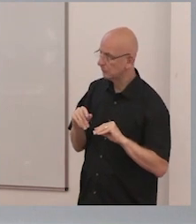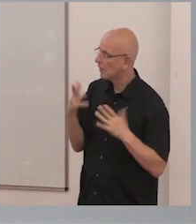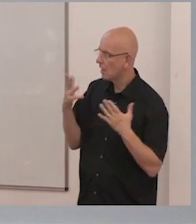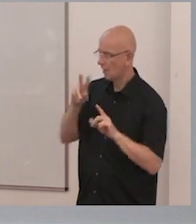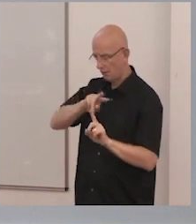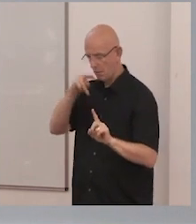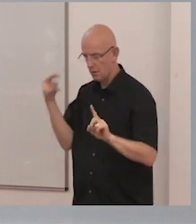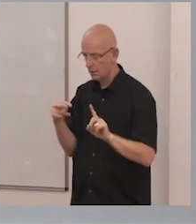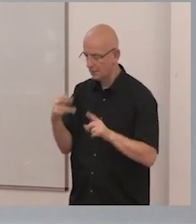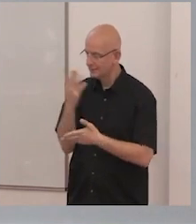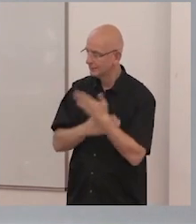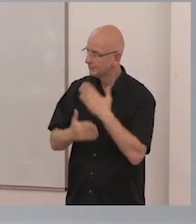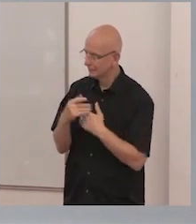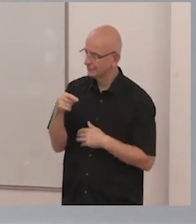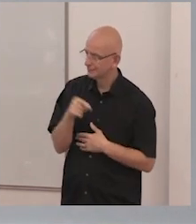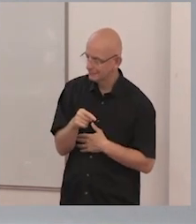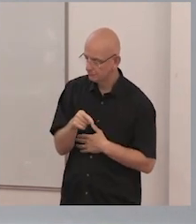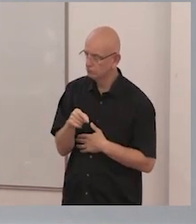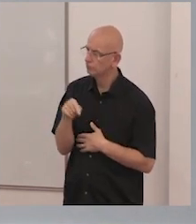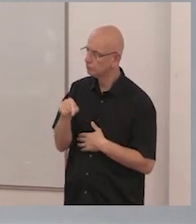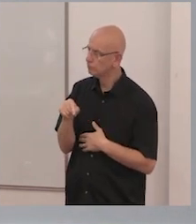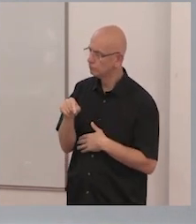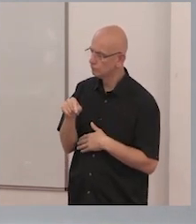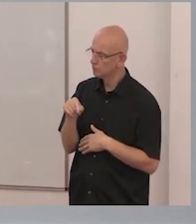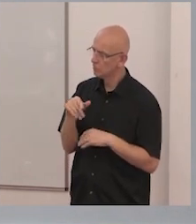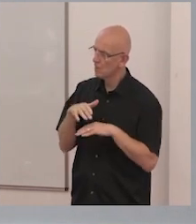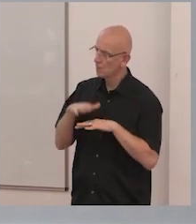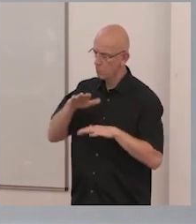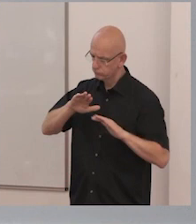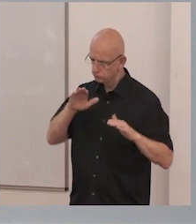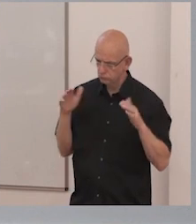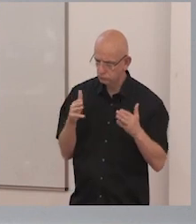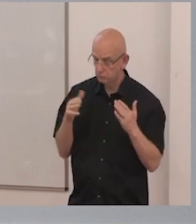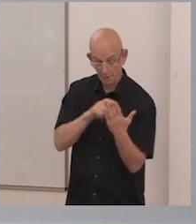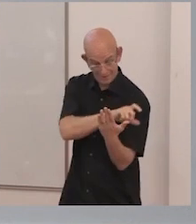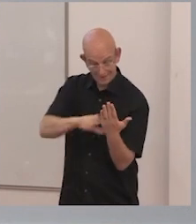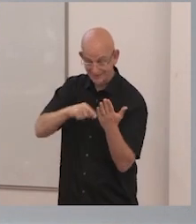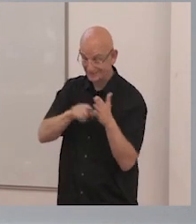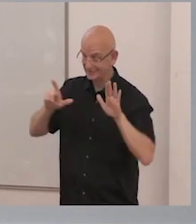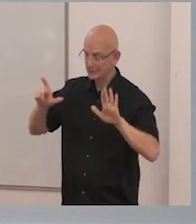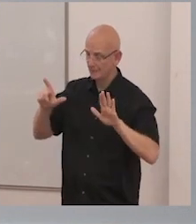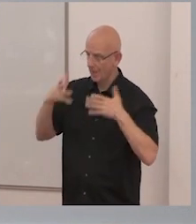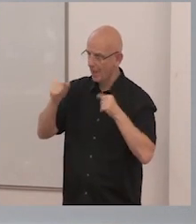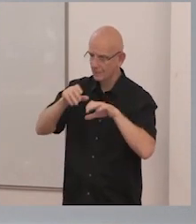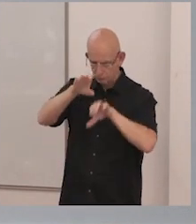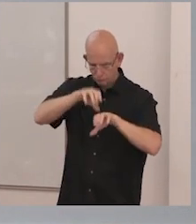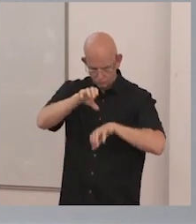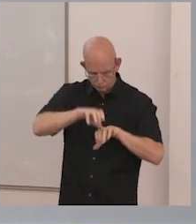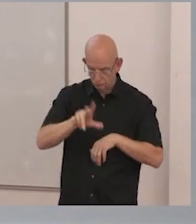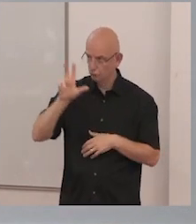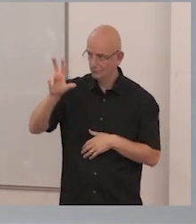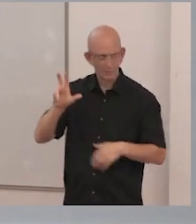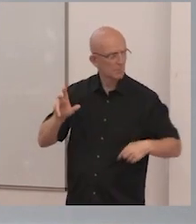Article 7 is divided into 3 parts. The first part requires state parties to take all